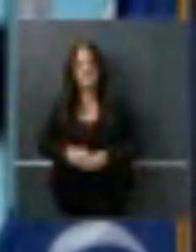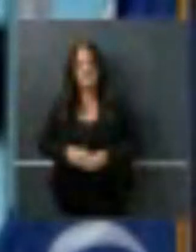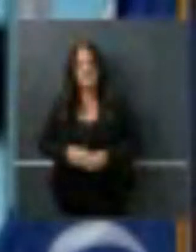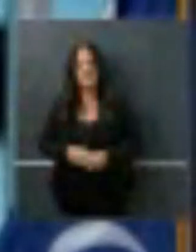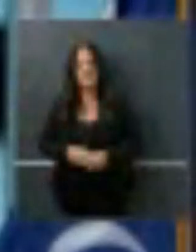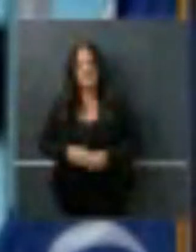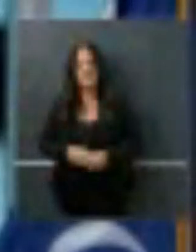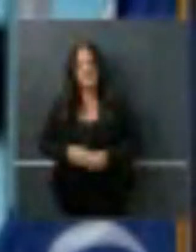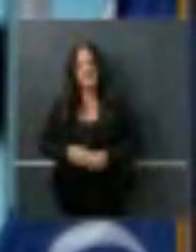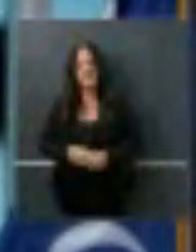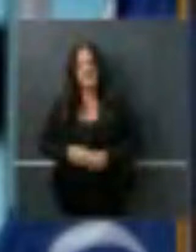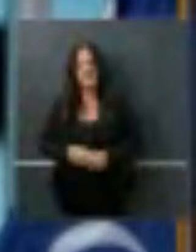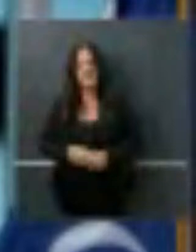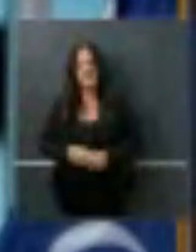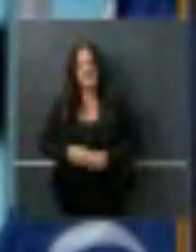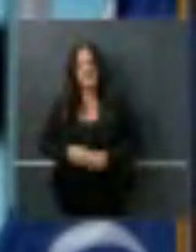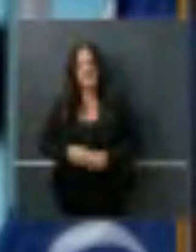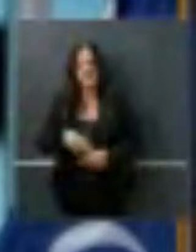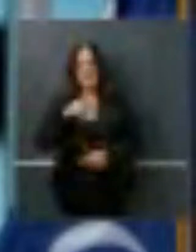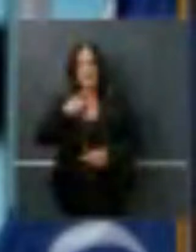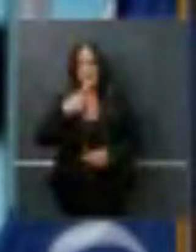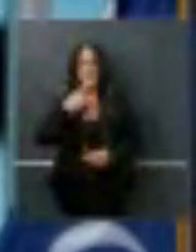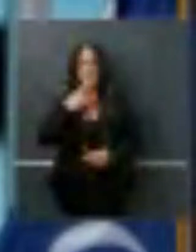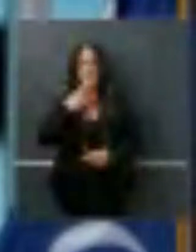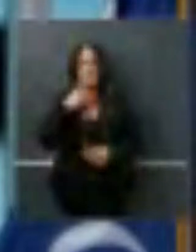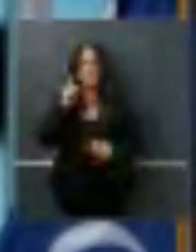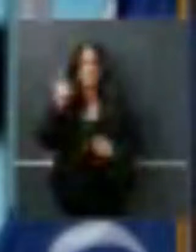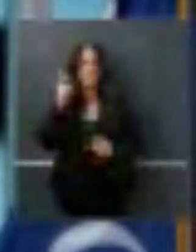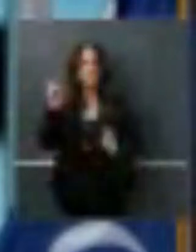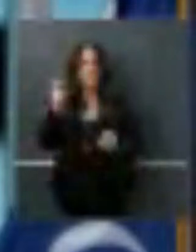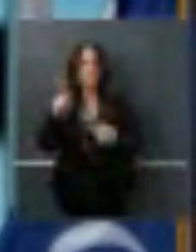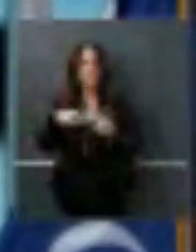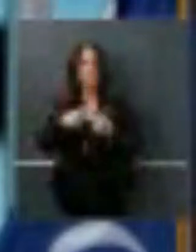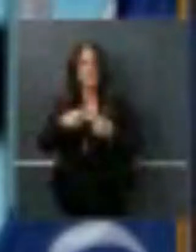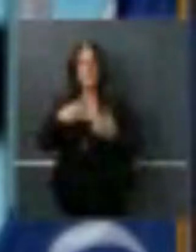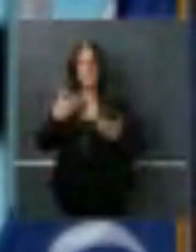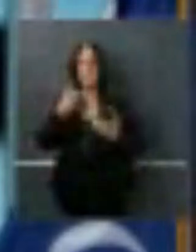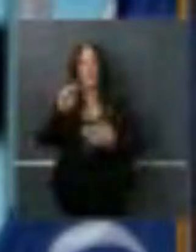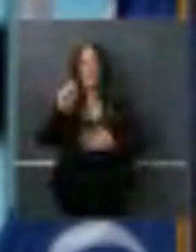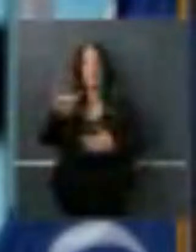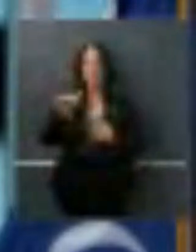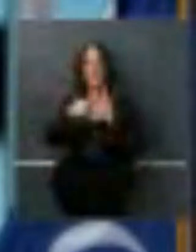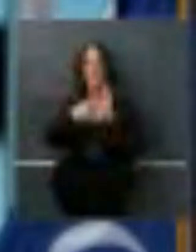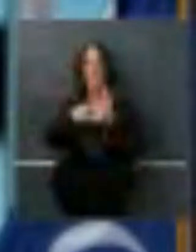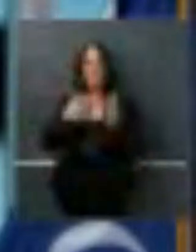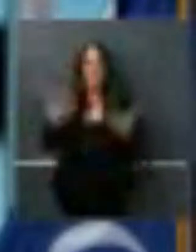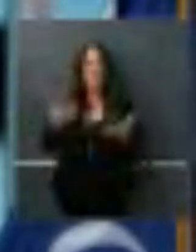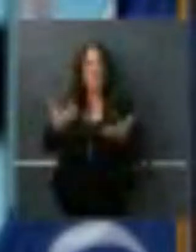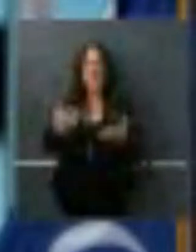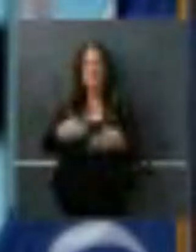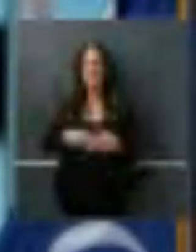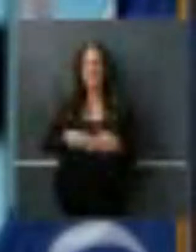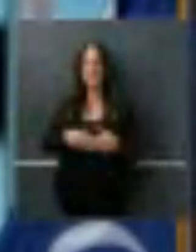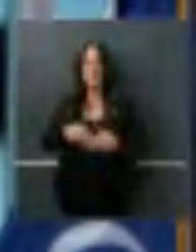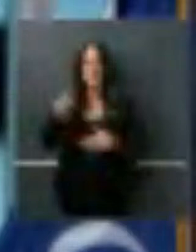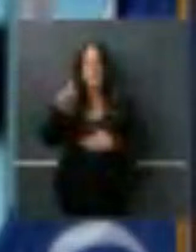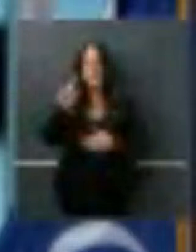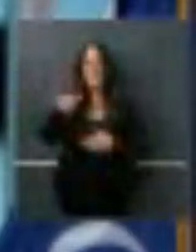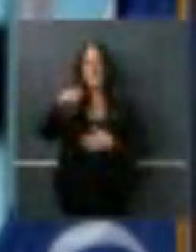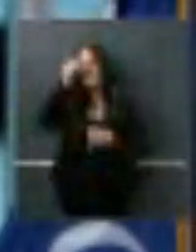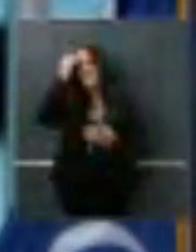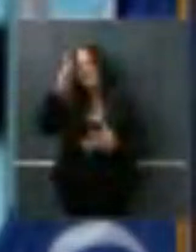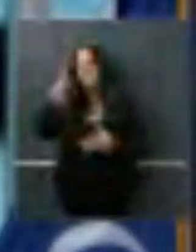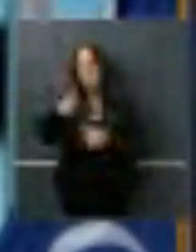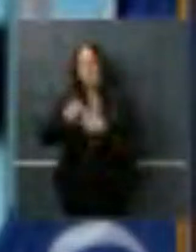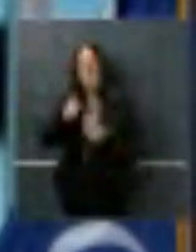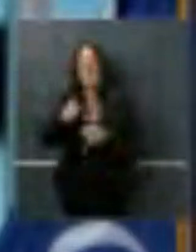the evidence or these indicators to support that. Where is that data? And also, we as journalists, of course, have so